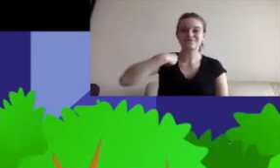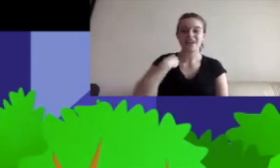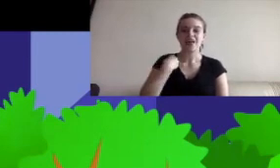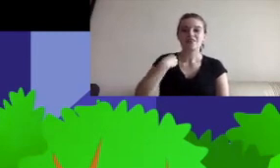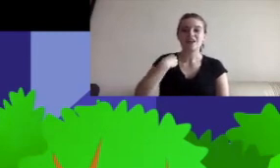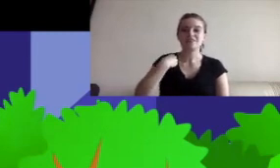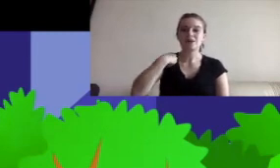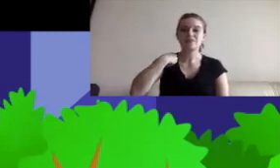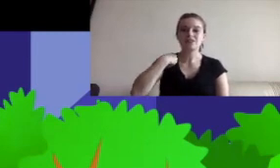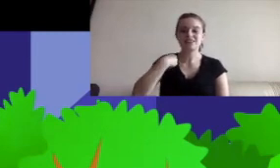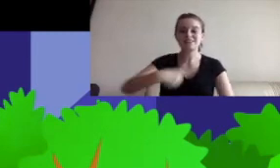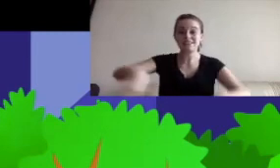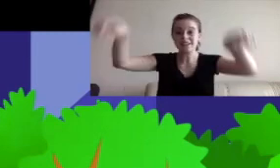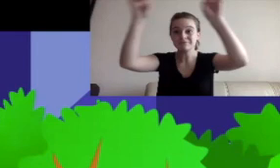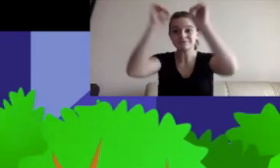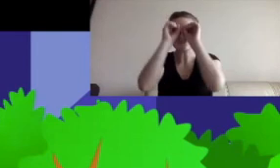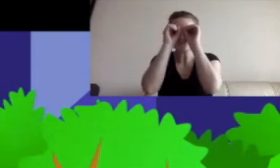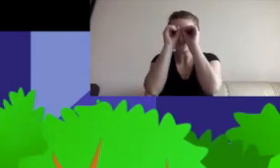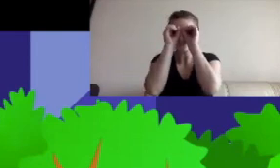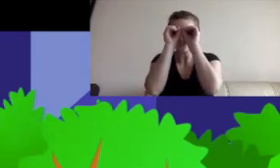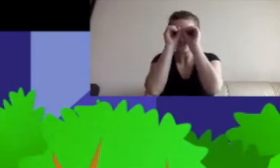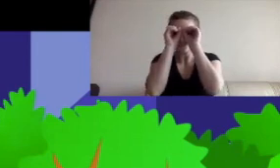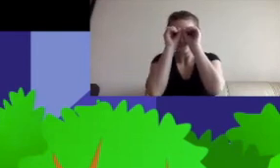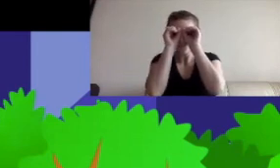that you ever did see.